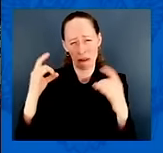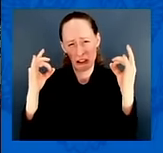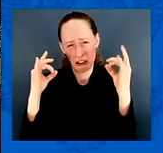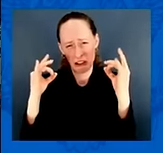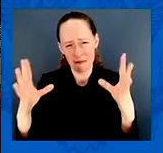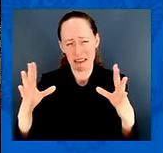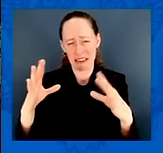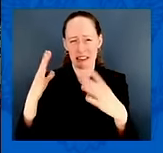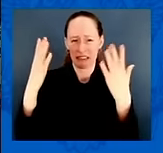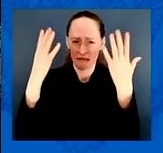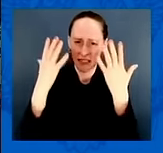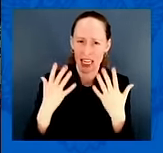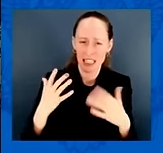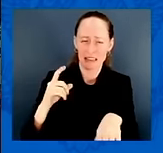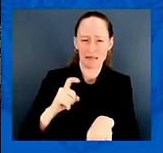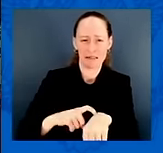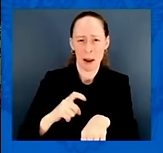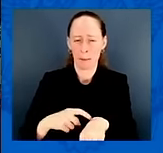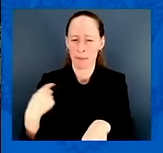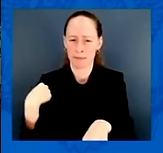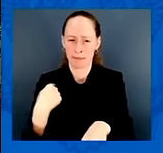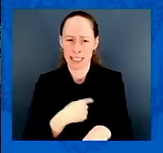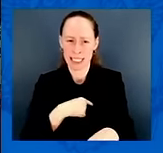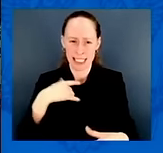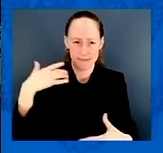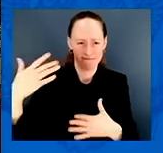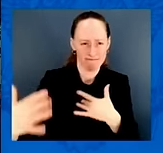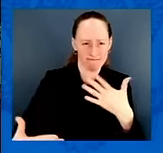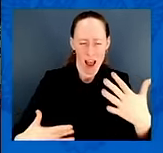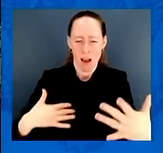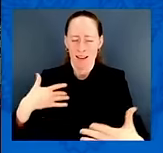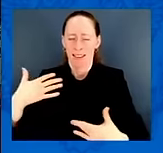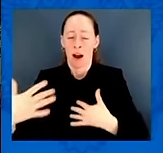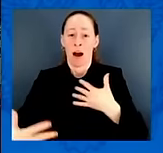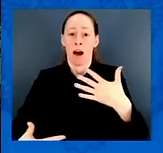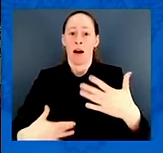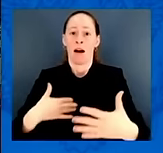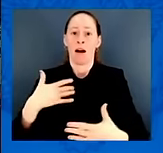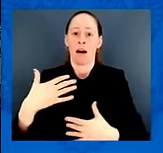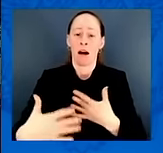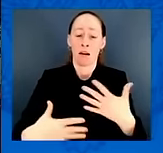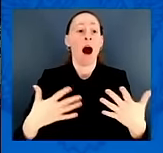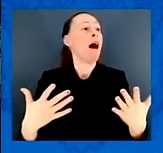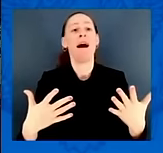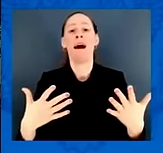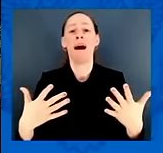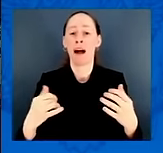towns. The American people are writing the greatest comeback story never told.